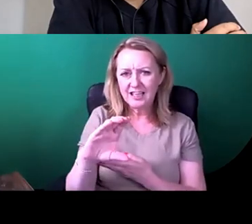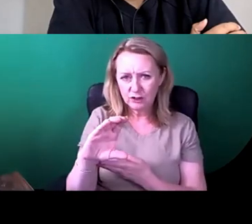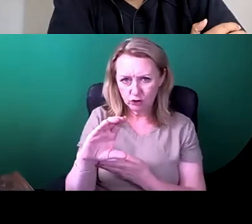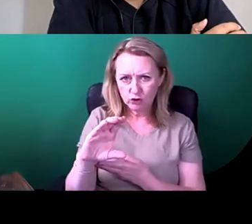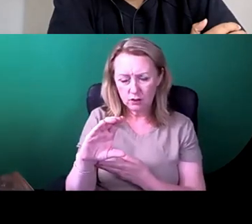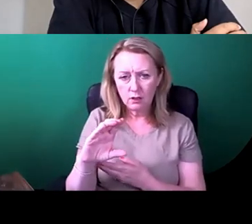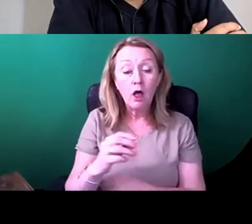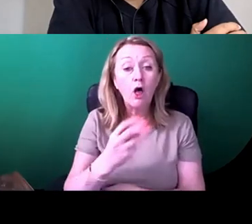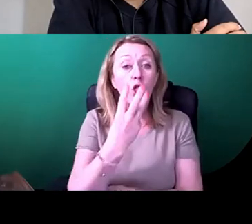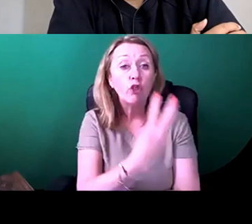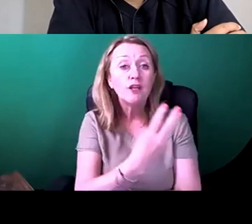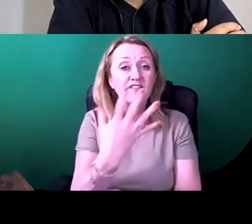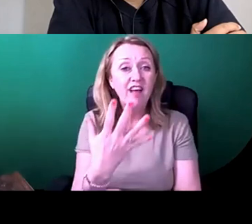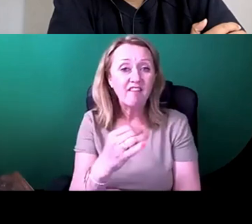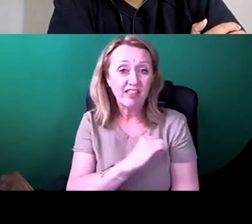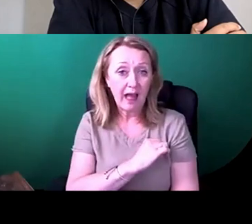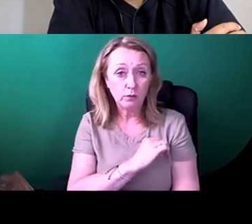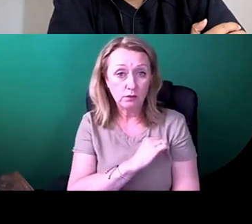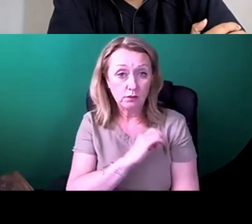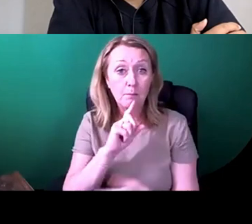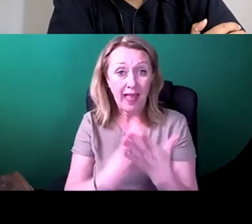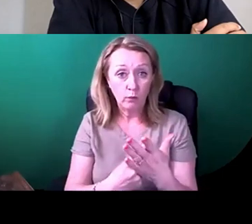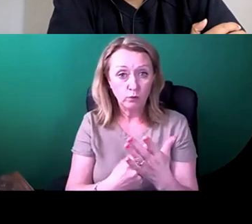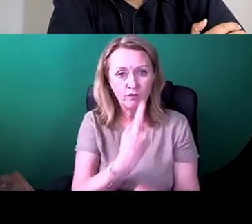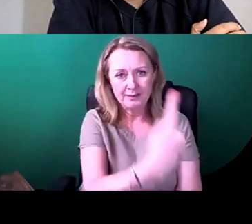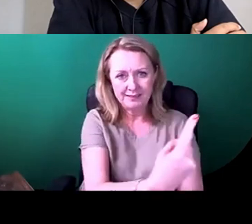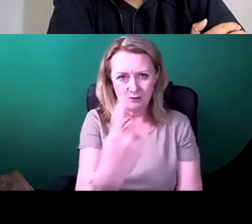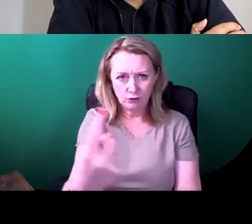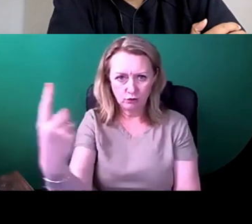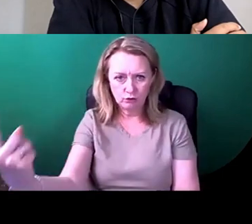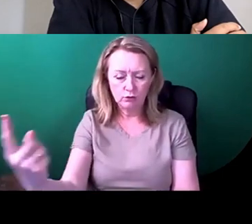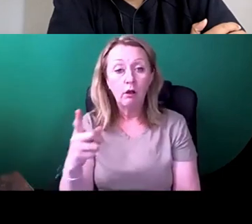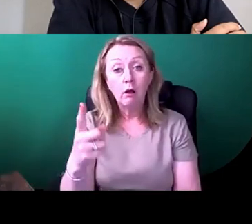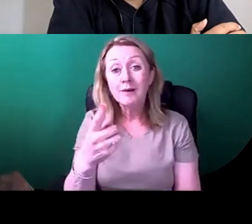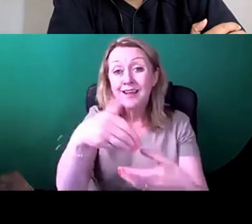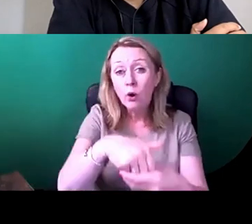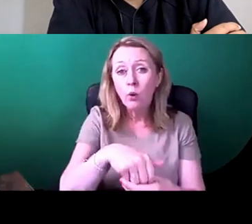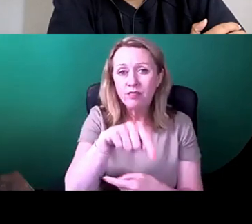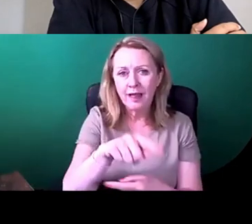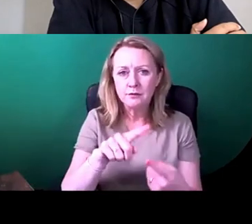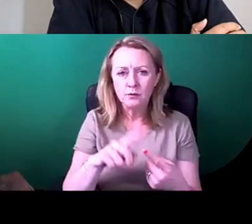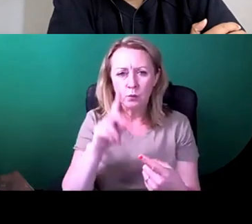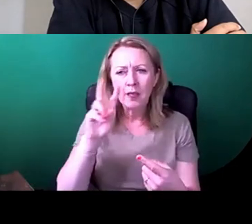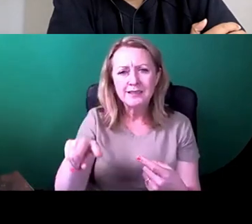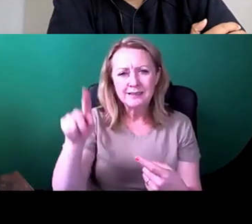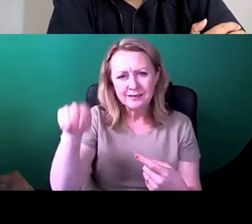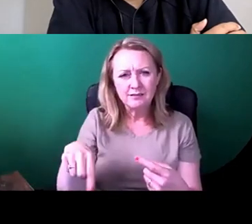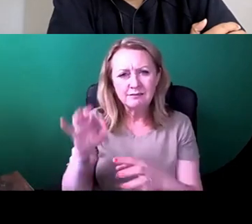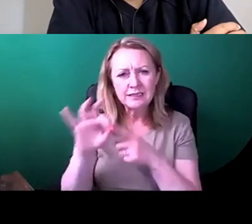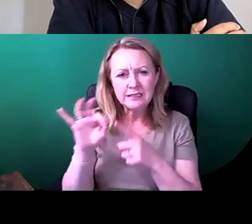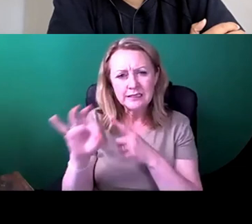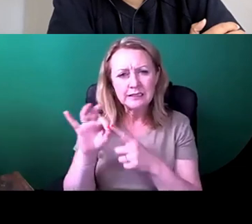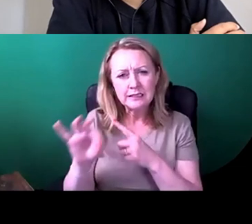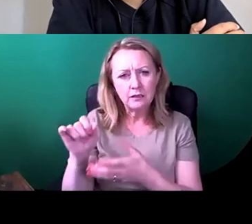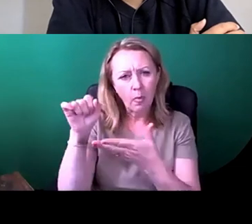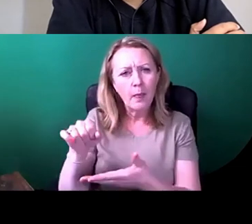to be £35,000, but included in that £35,000, you will see the full details in the budget on